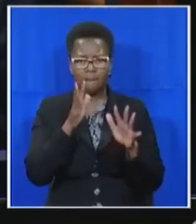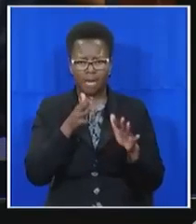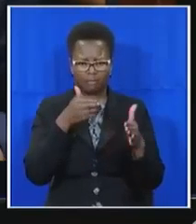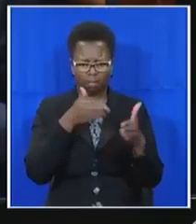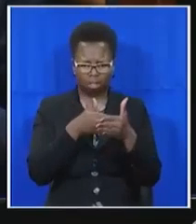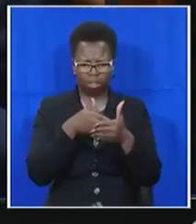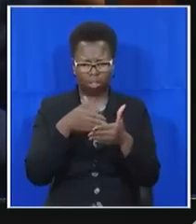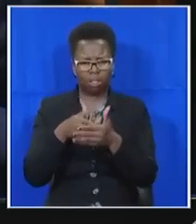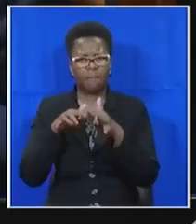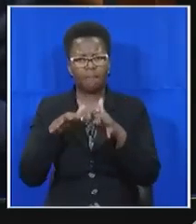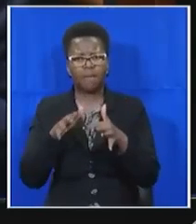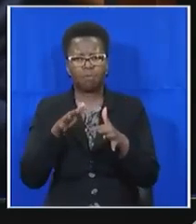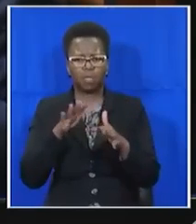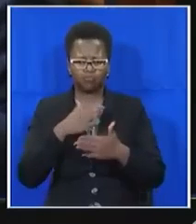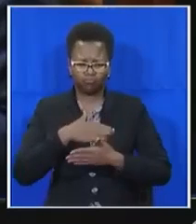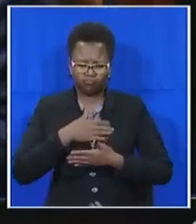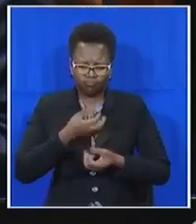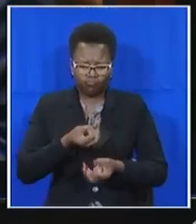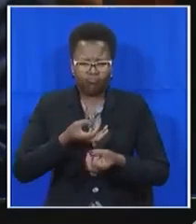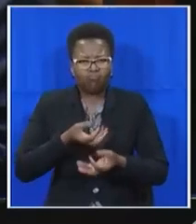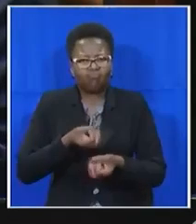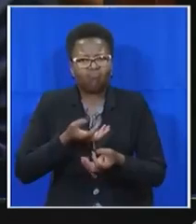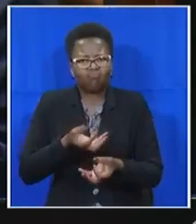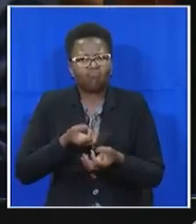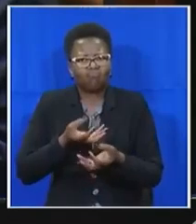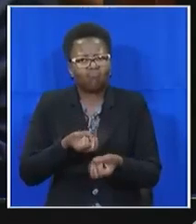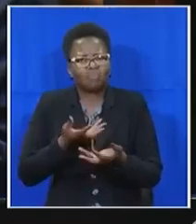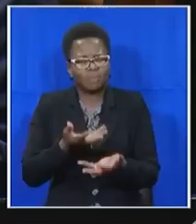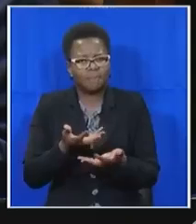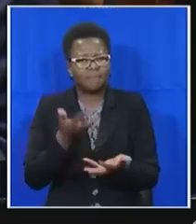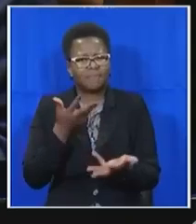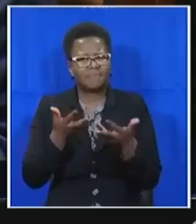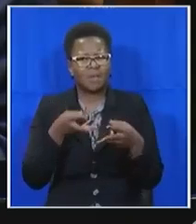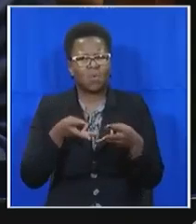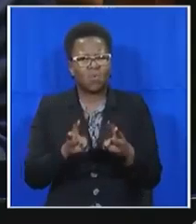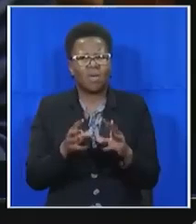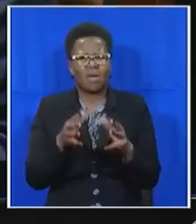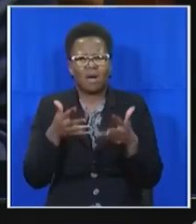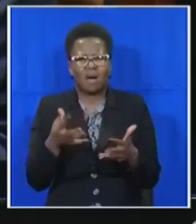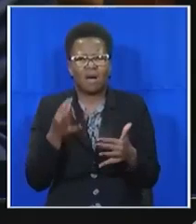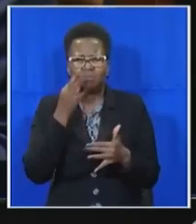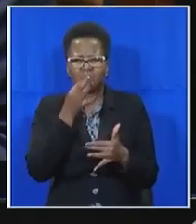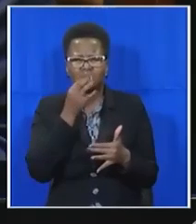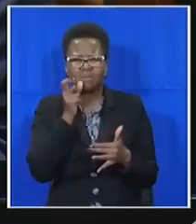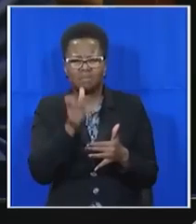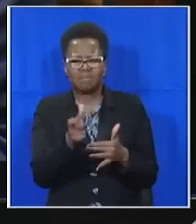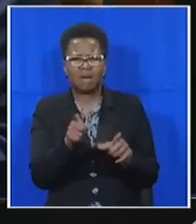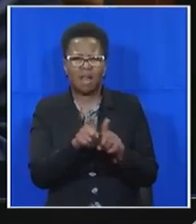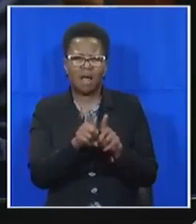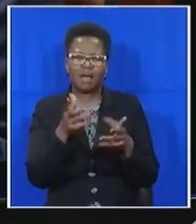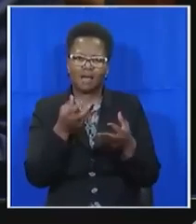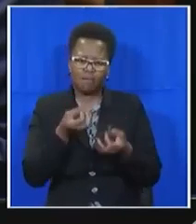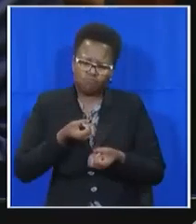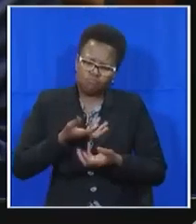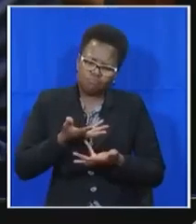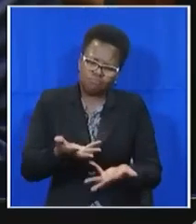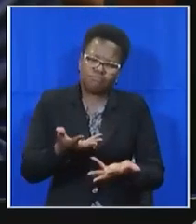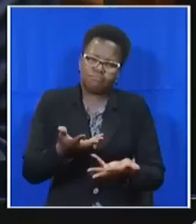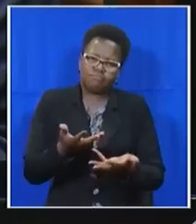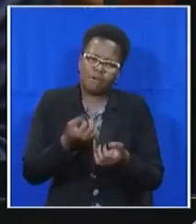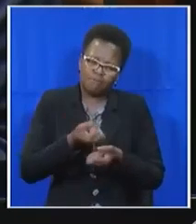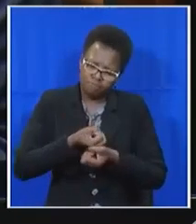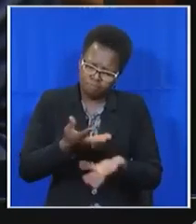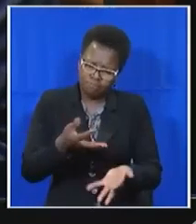speaking in a manner that does not create, others refer to it as free speech and so on, let's not